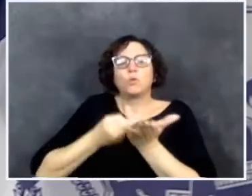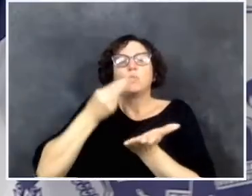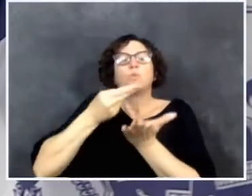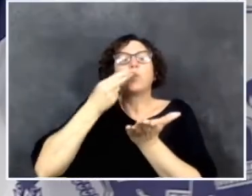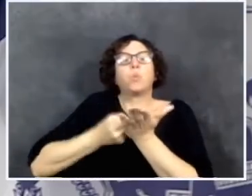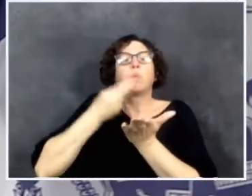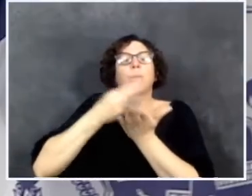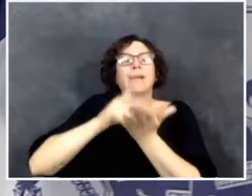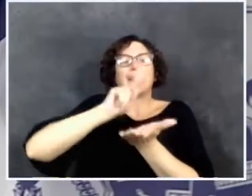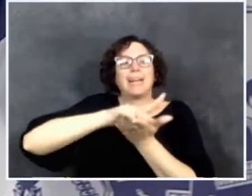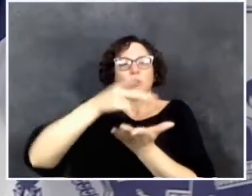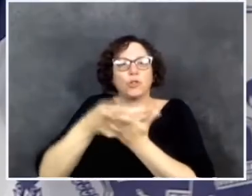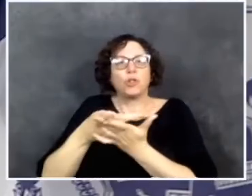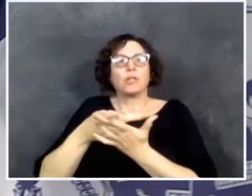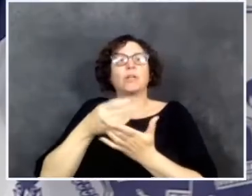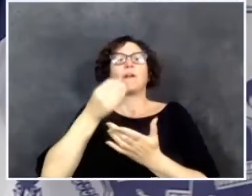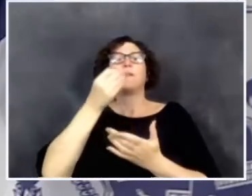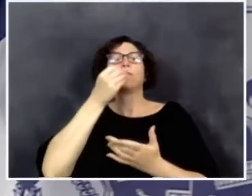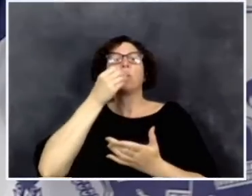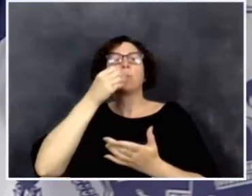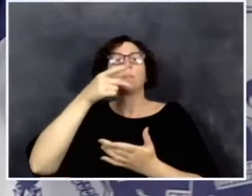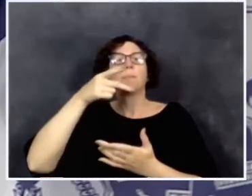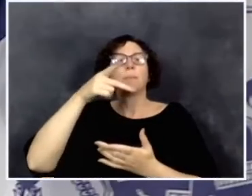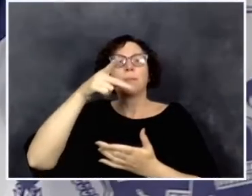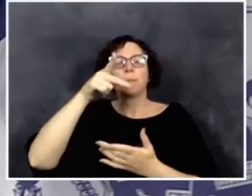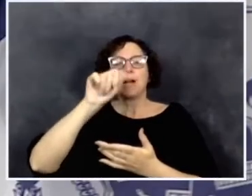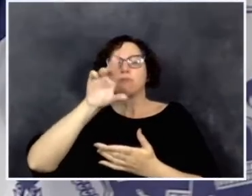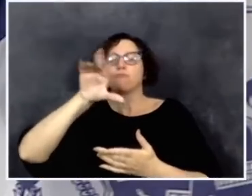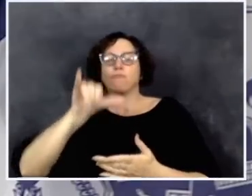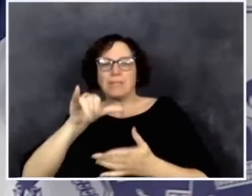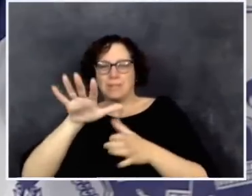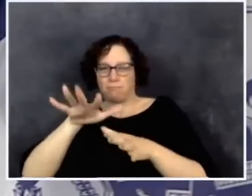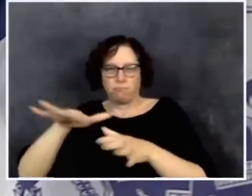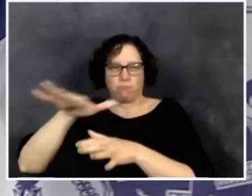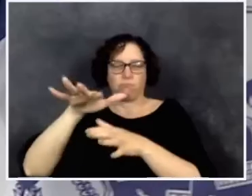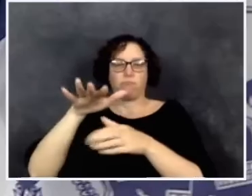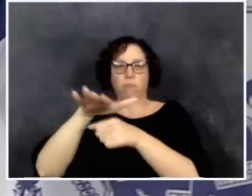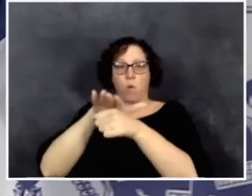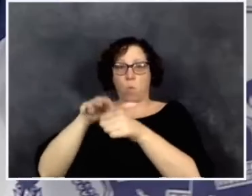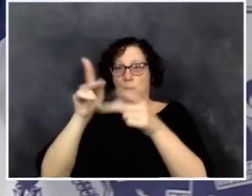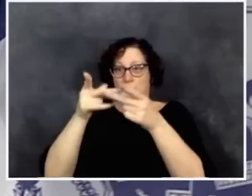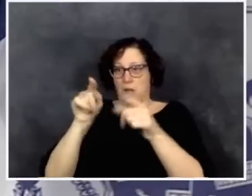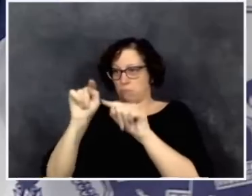where we're giving out free meals, if you tried to get the meals through